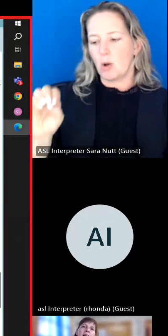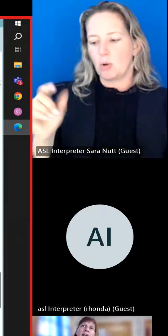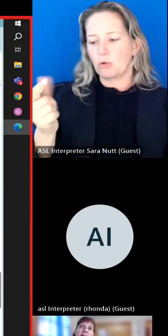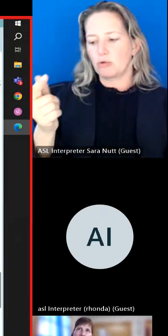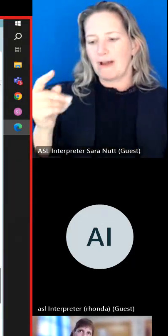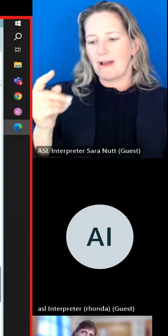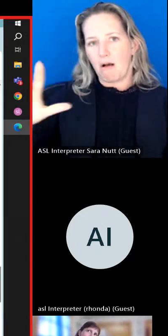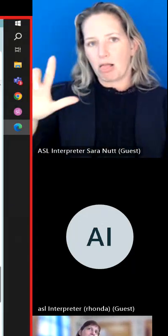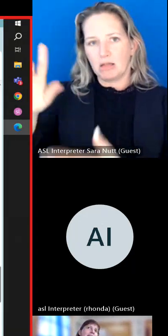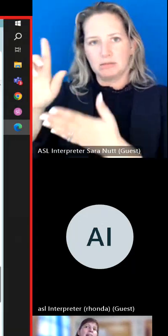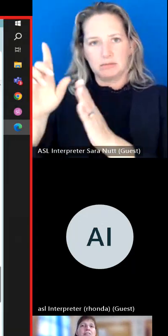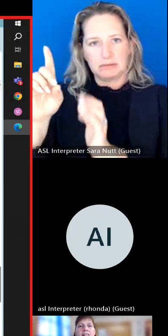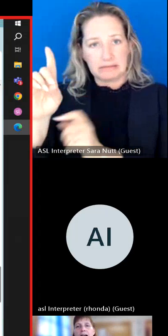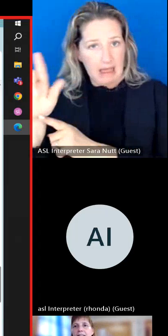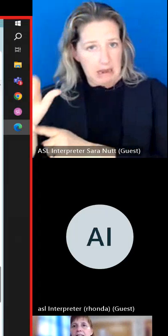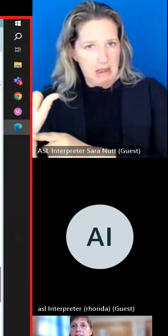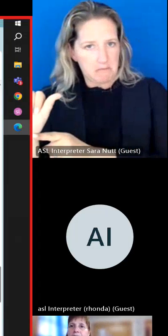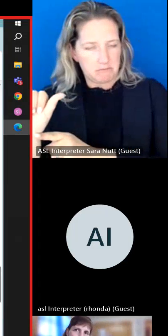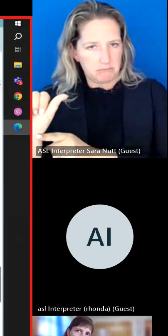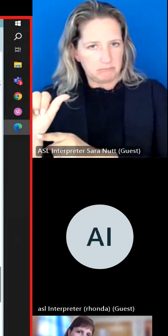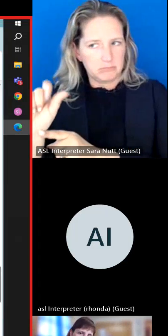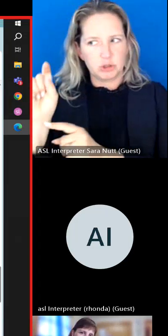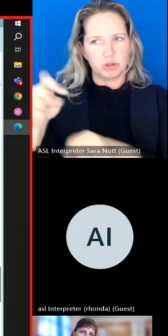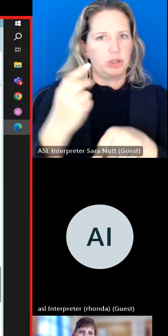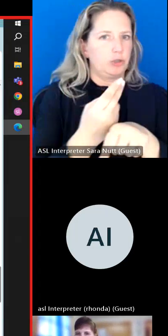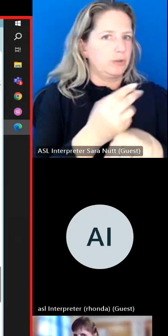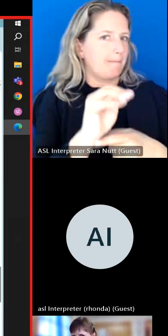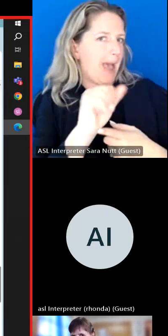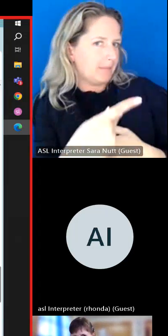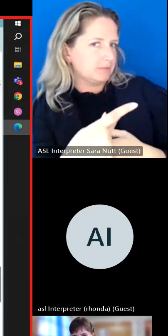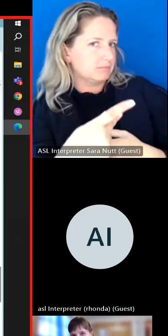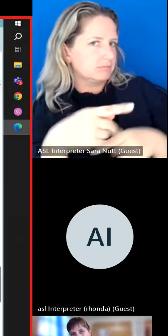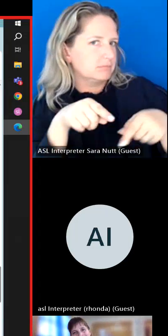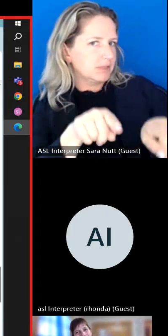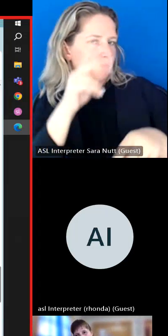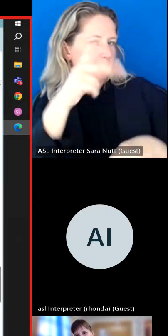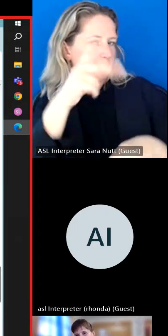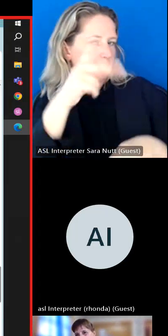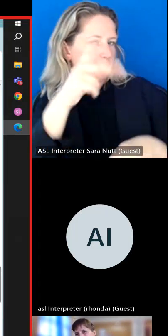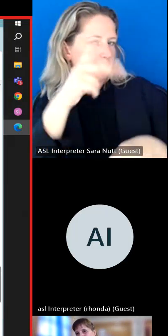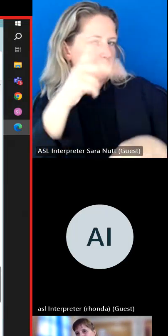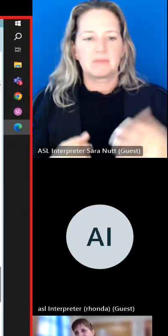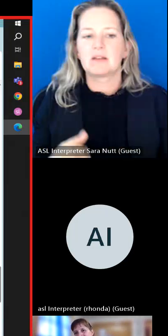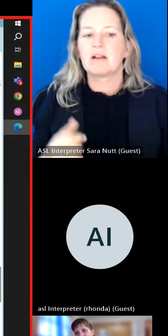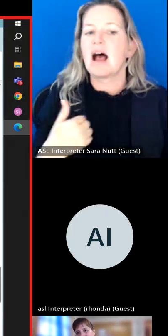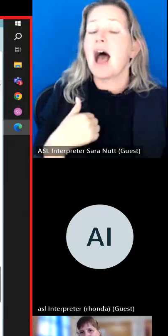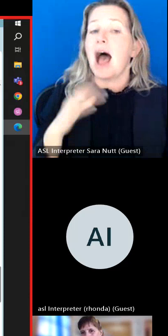exercise. It's a matching exercise, and you don't get feedback until you're finished.